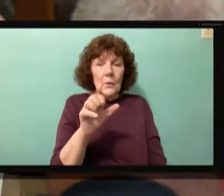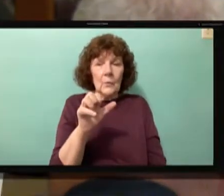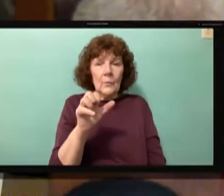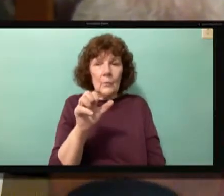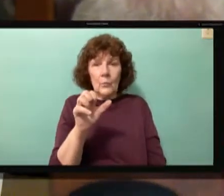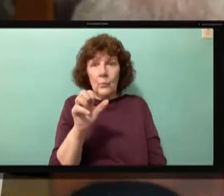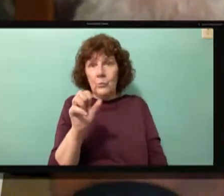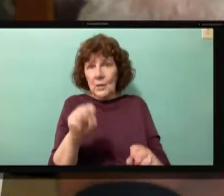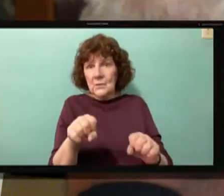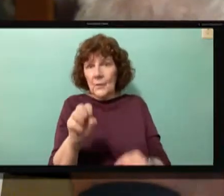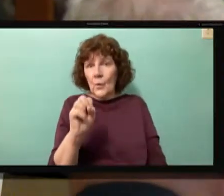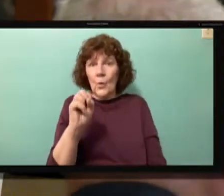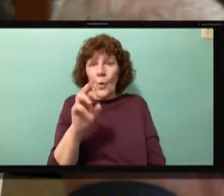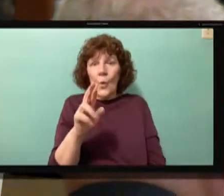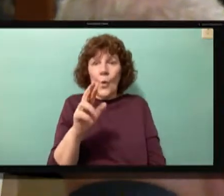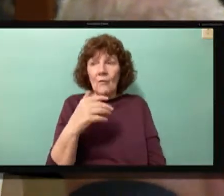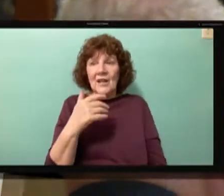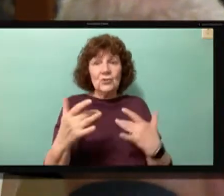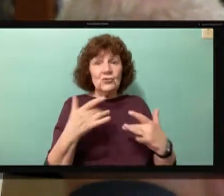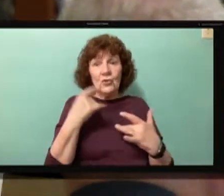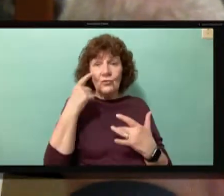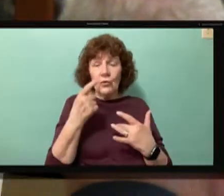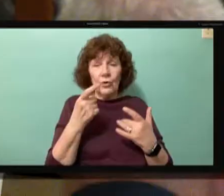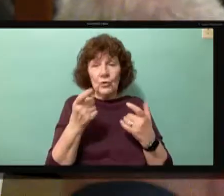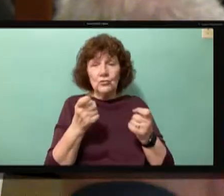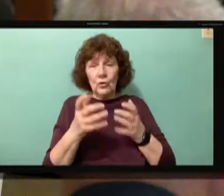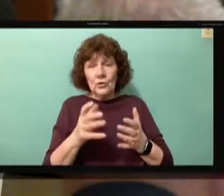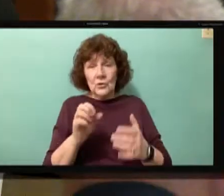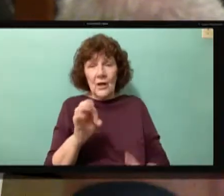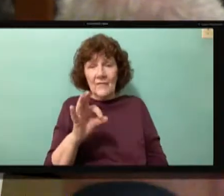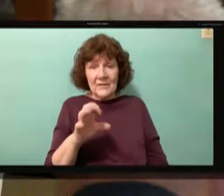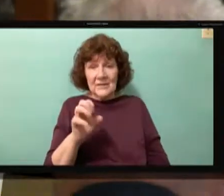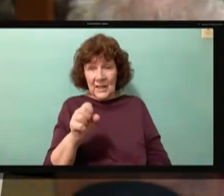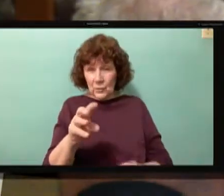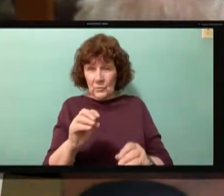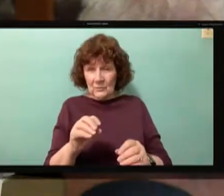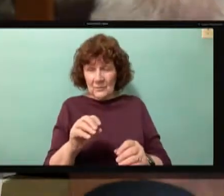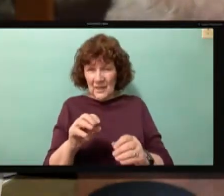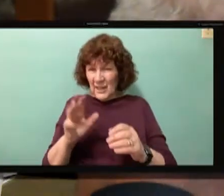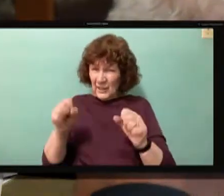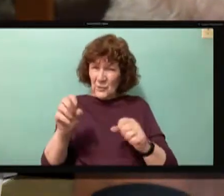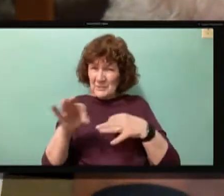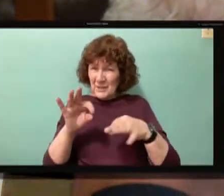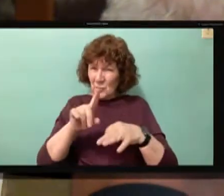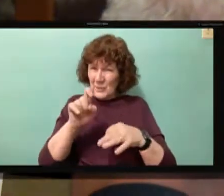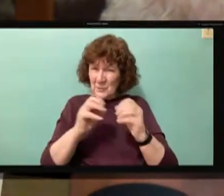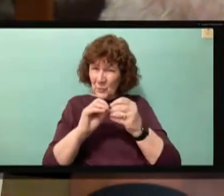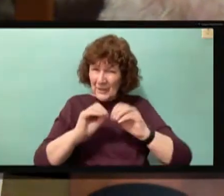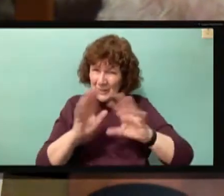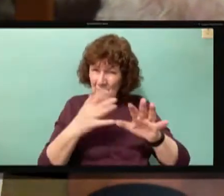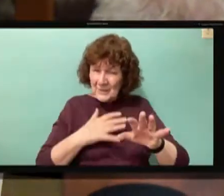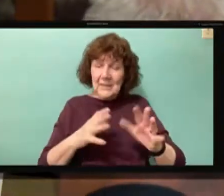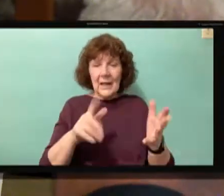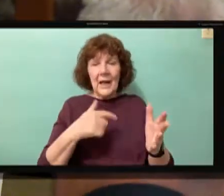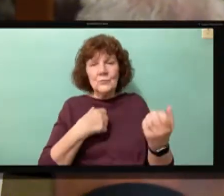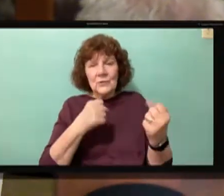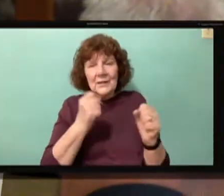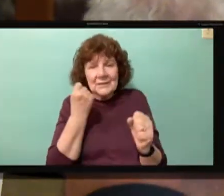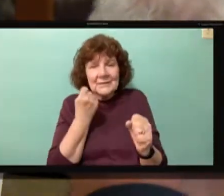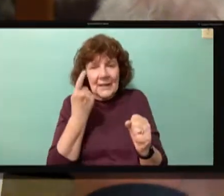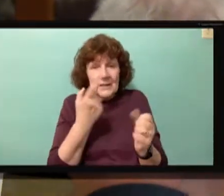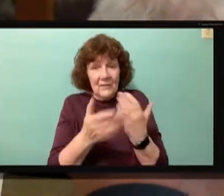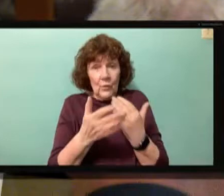any concern for the controller's office? Is there anything that we... Can you clarify that question? Yeah, I'm trying to understand what, we know you're bonded,